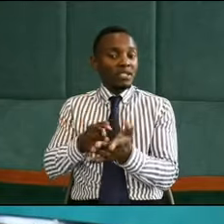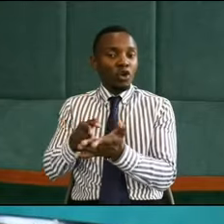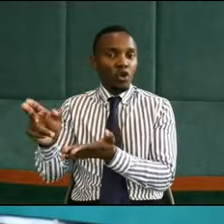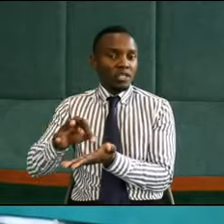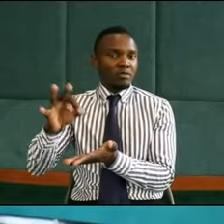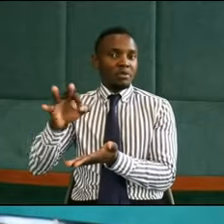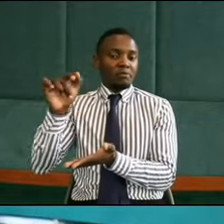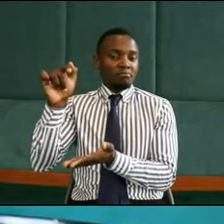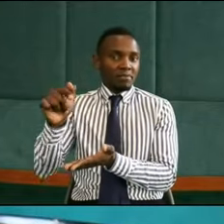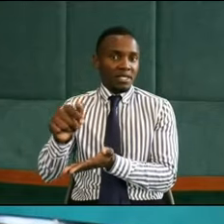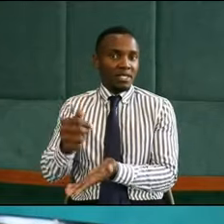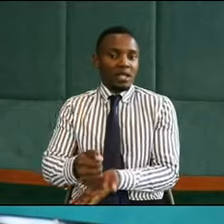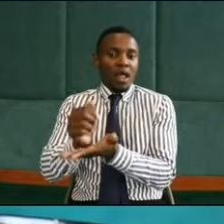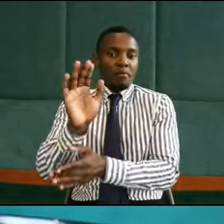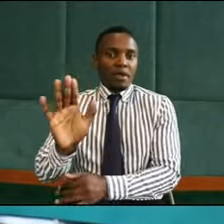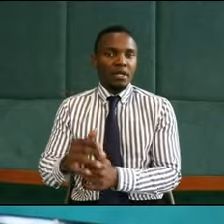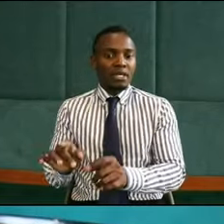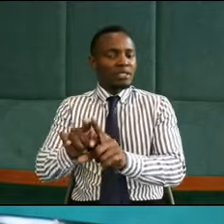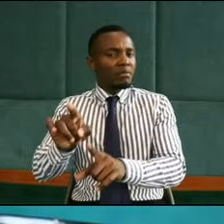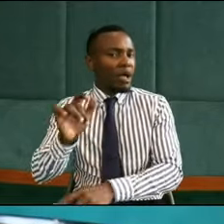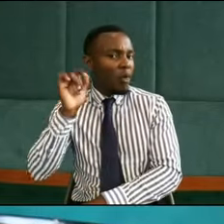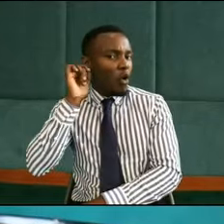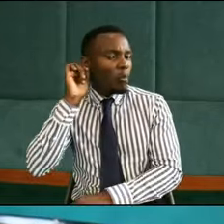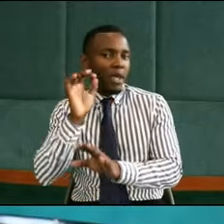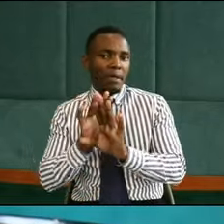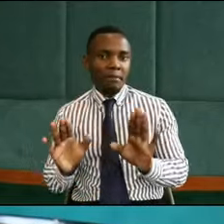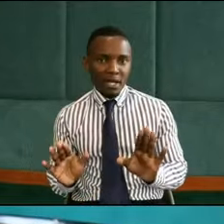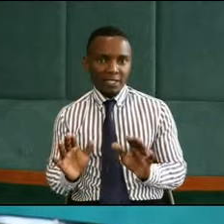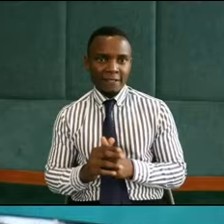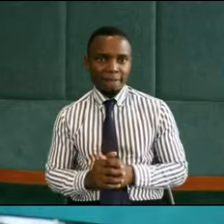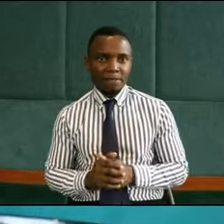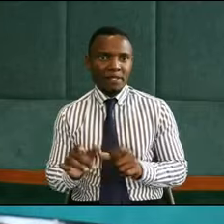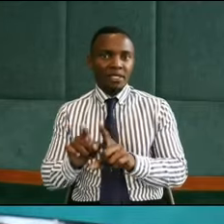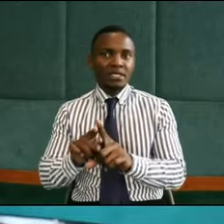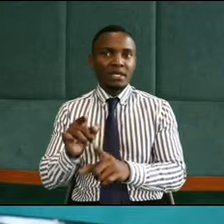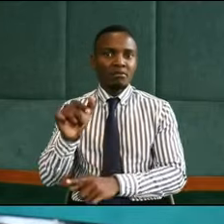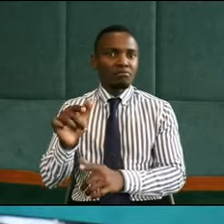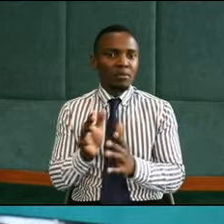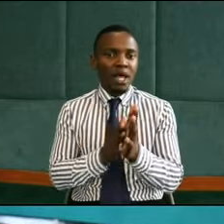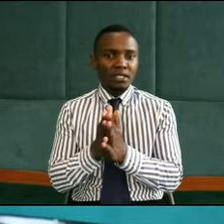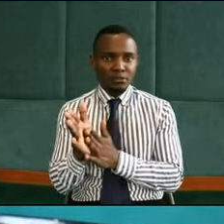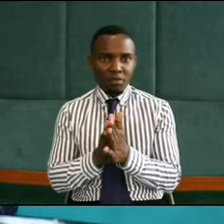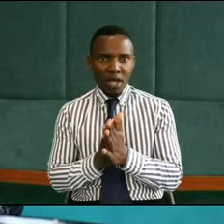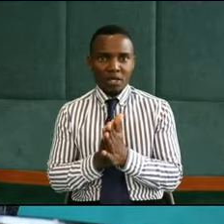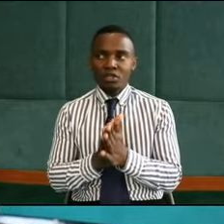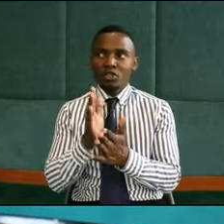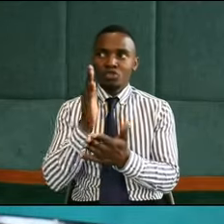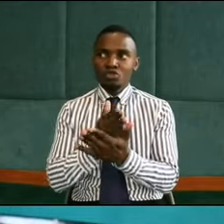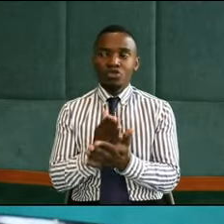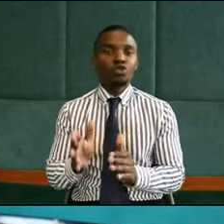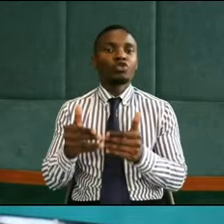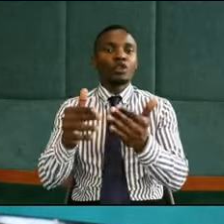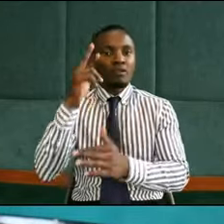planned for her, and she had obeyed his prompting, inspiring stoops to give a reason.